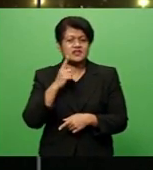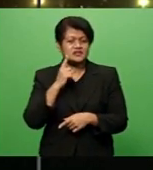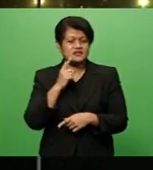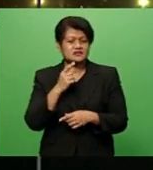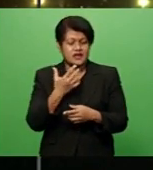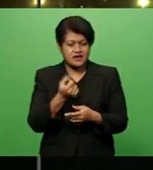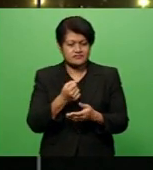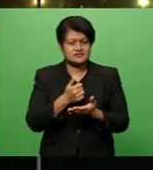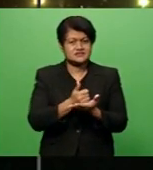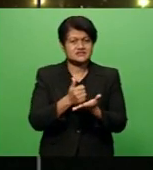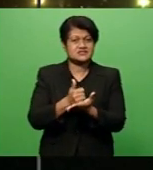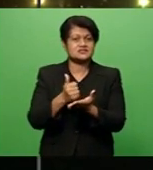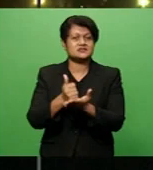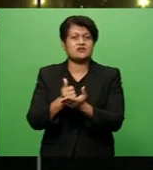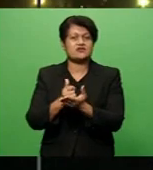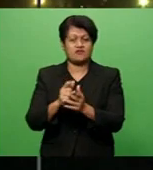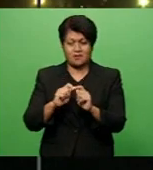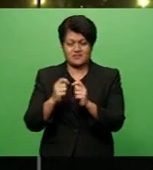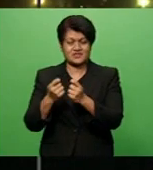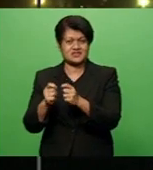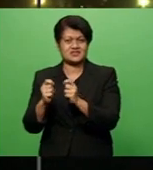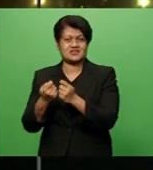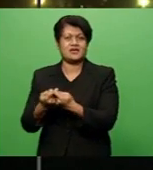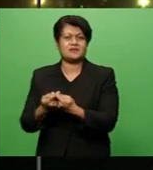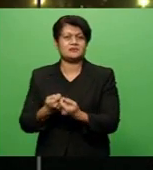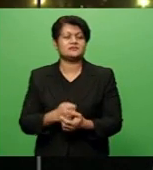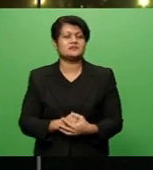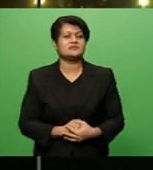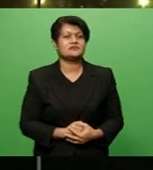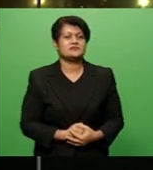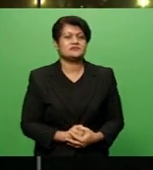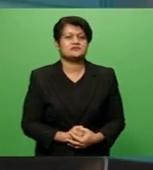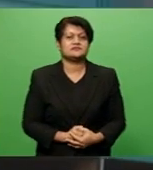relevant authorities. Here is Josiah Nunga again.